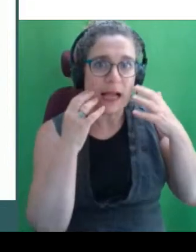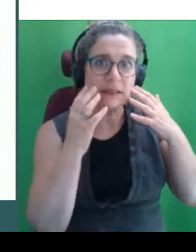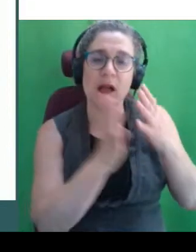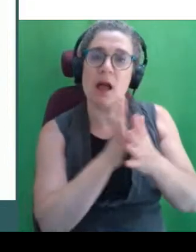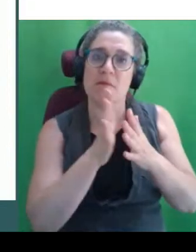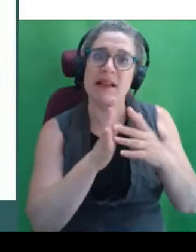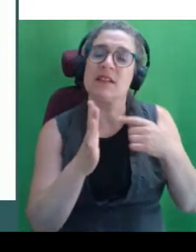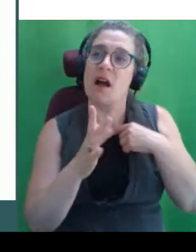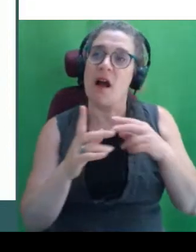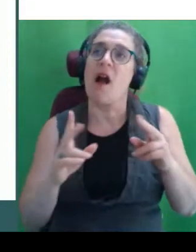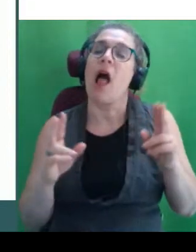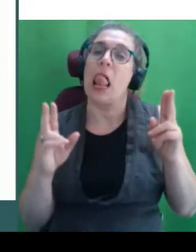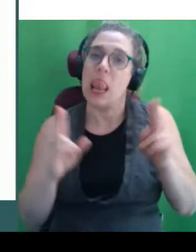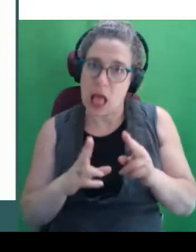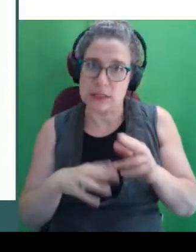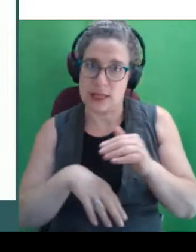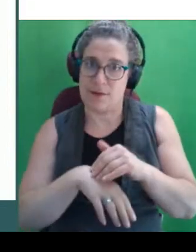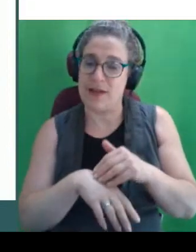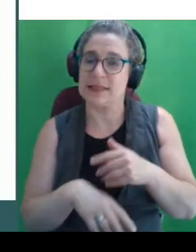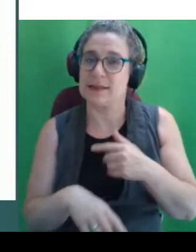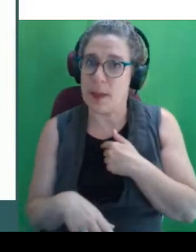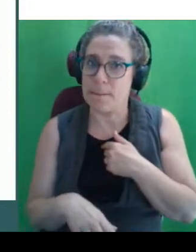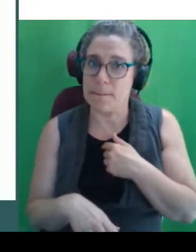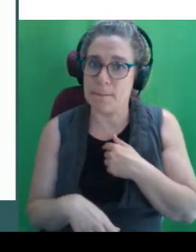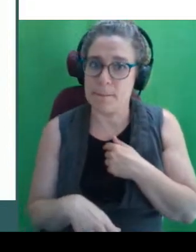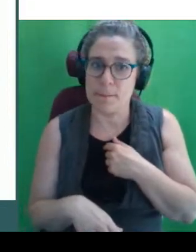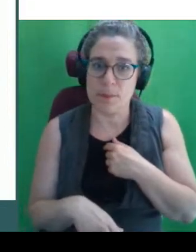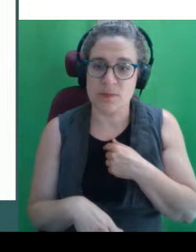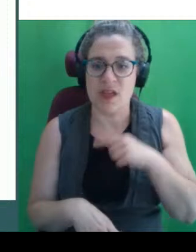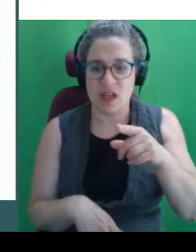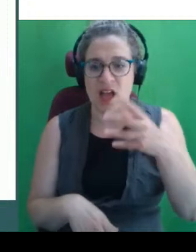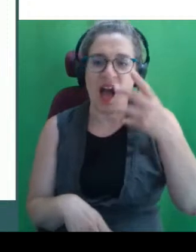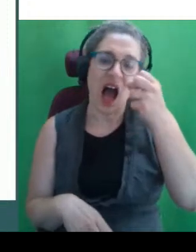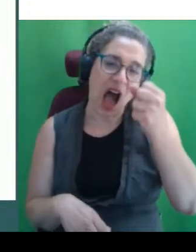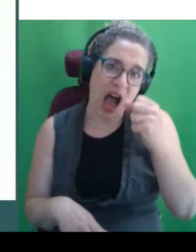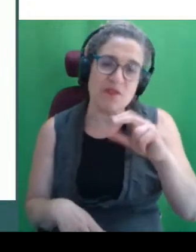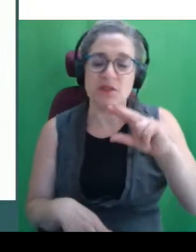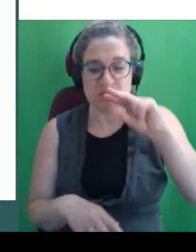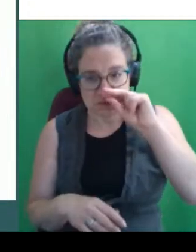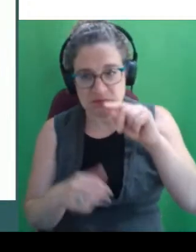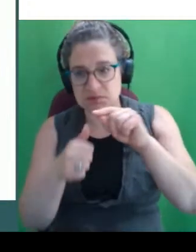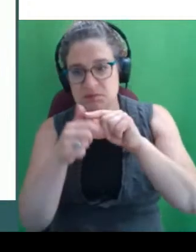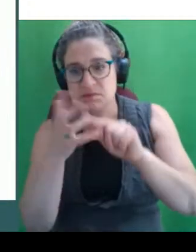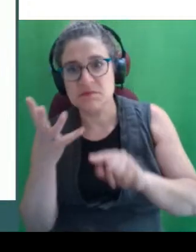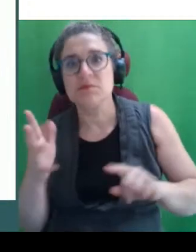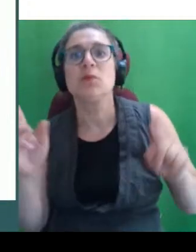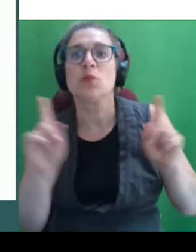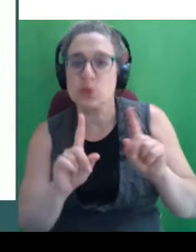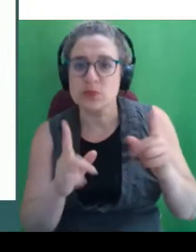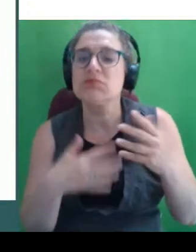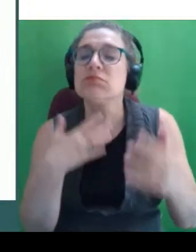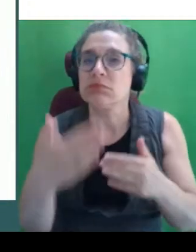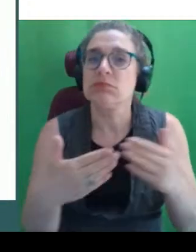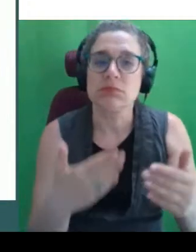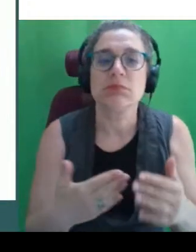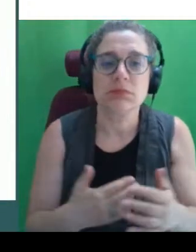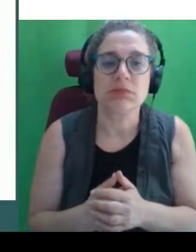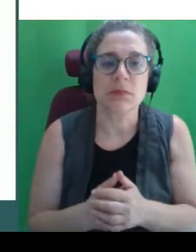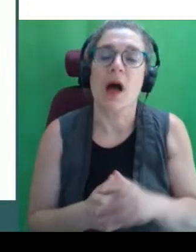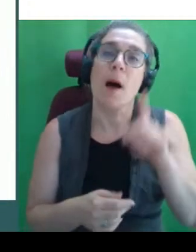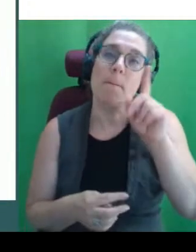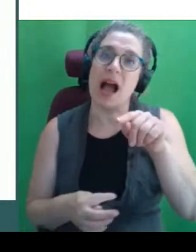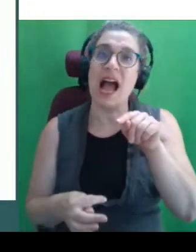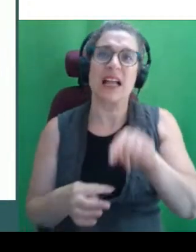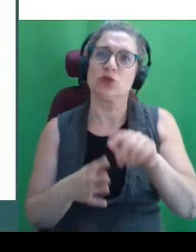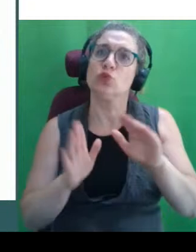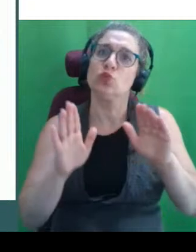day-to-day life. They've got their bronchodilators and their rescue medication if they come in contact with cats, and it's a short-term thing because they